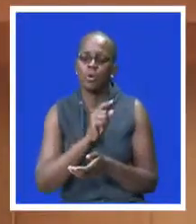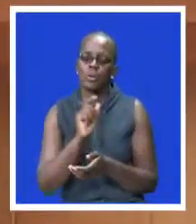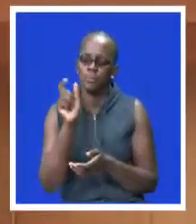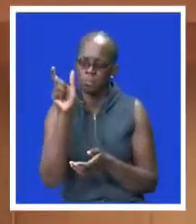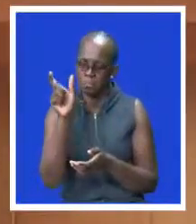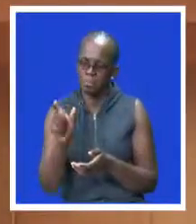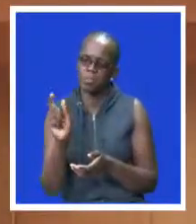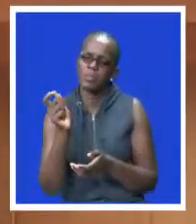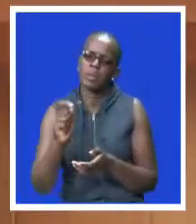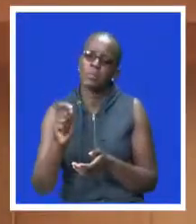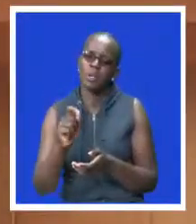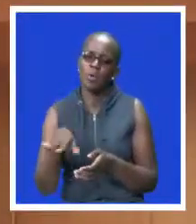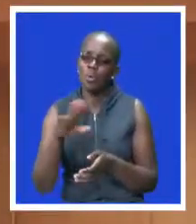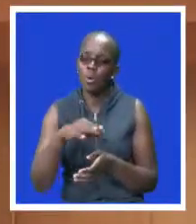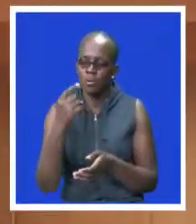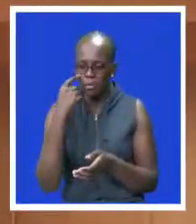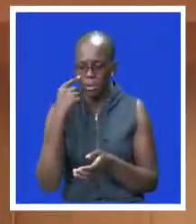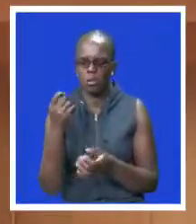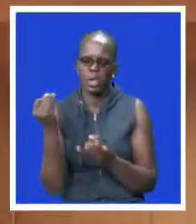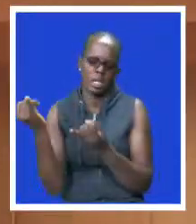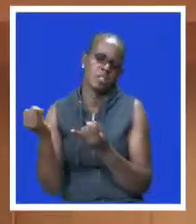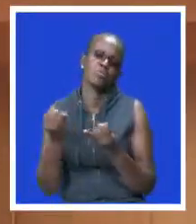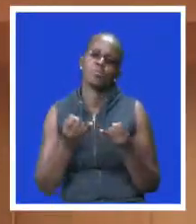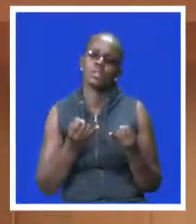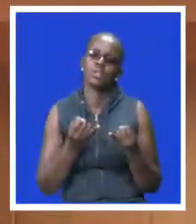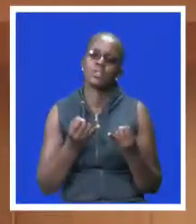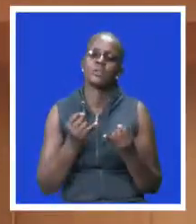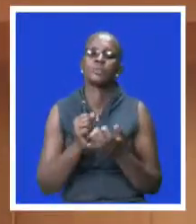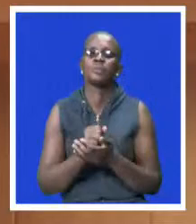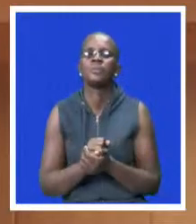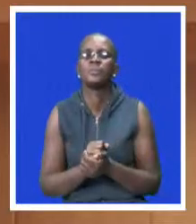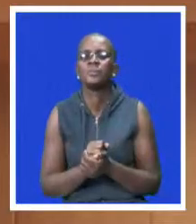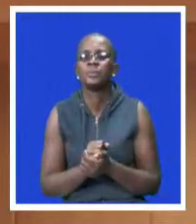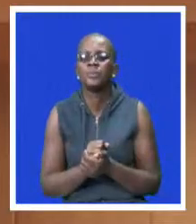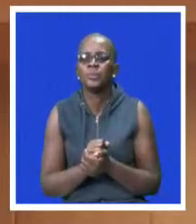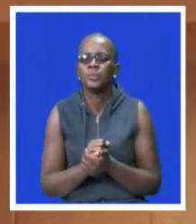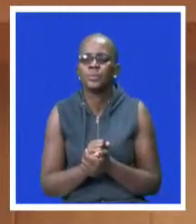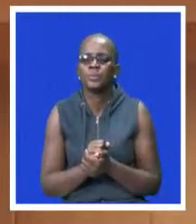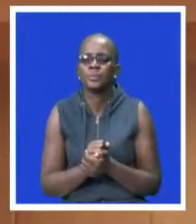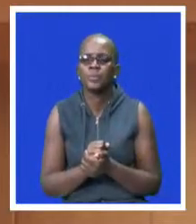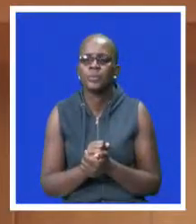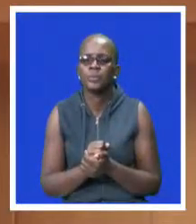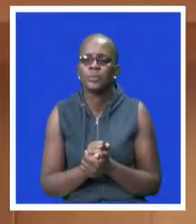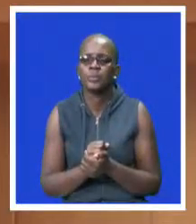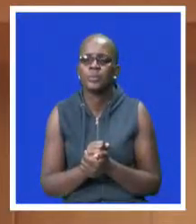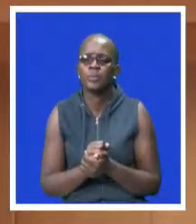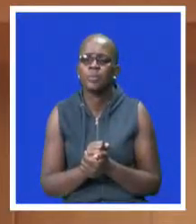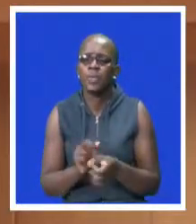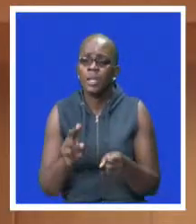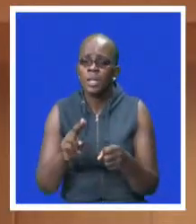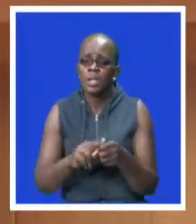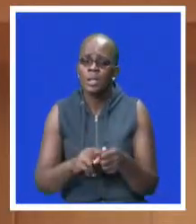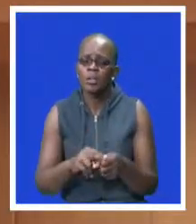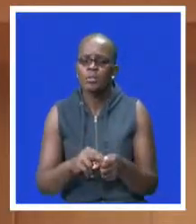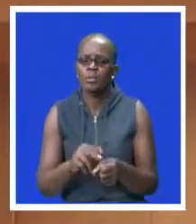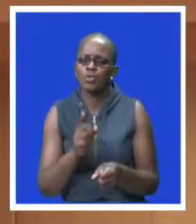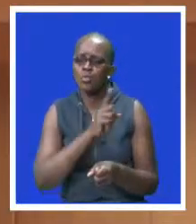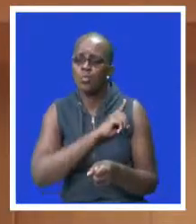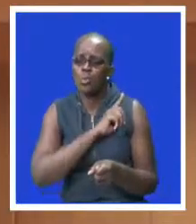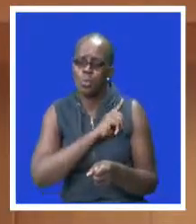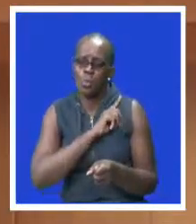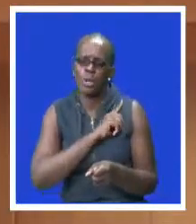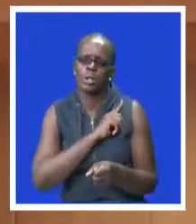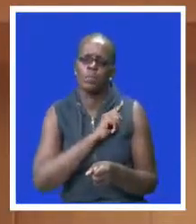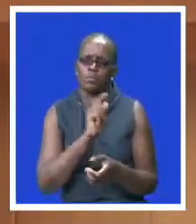the introduction. So that is important, the purpose of your writing today. Why are we saying the purpose of your writing today? This suggests that